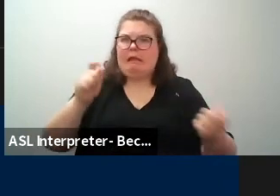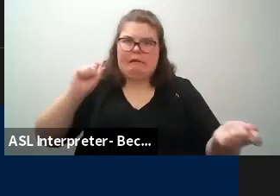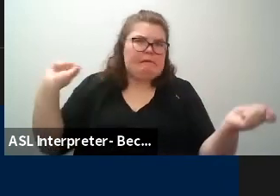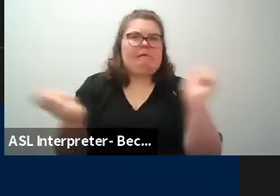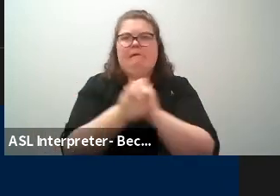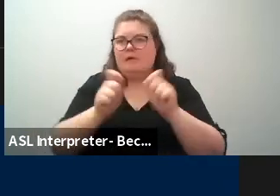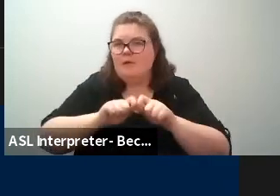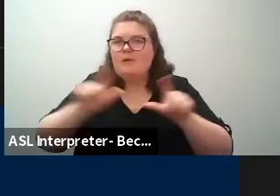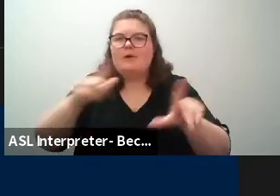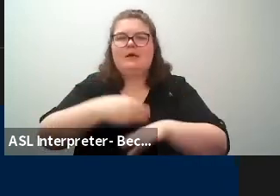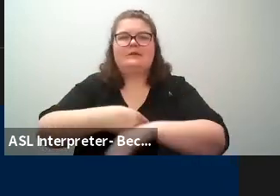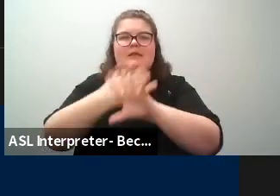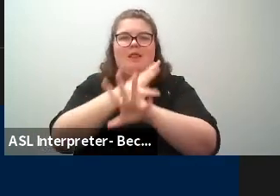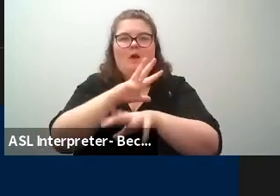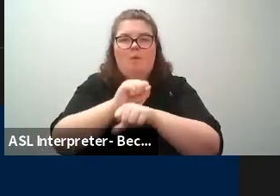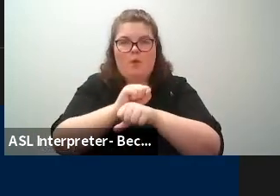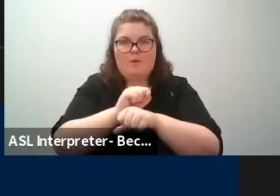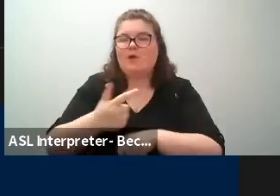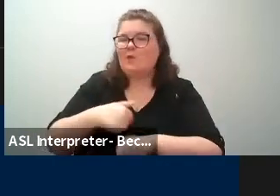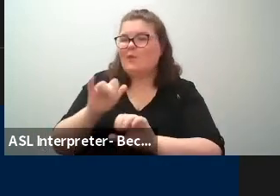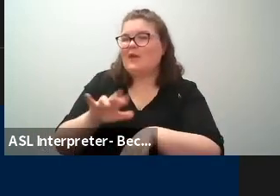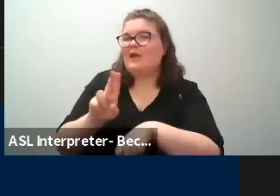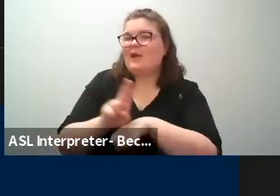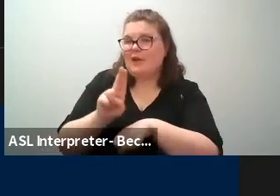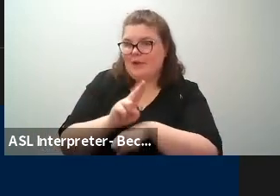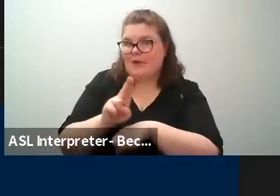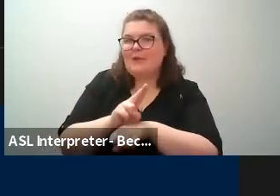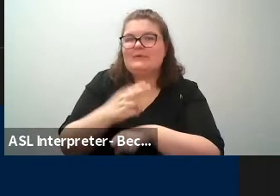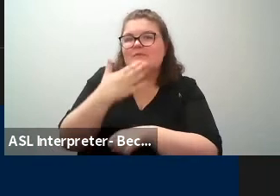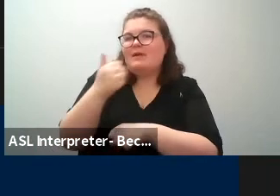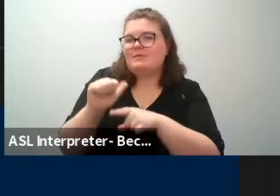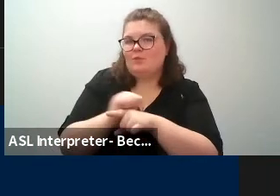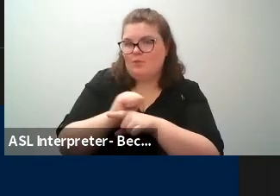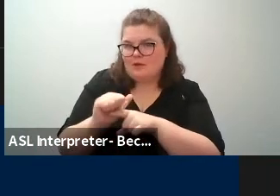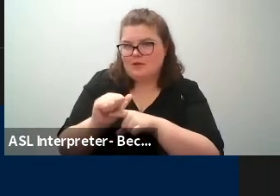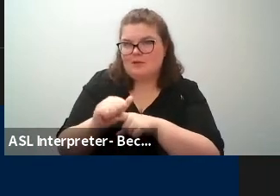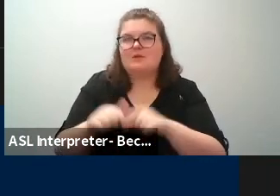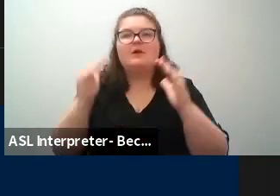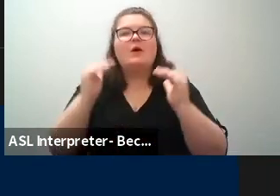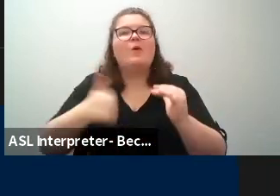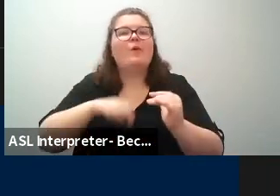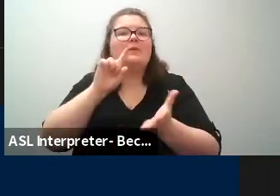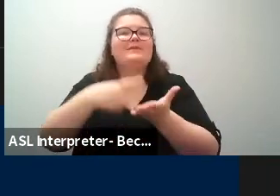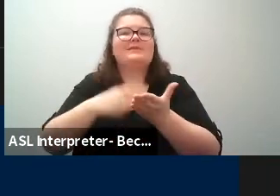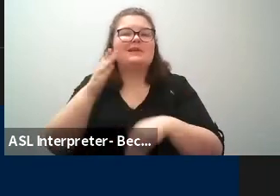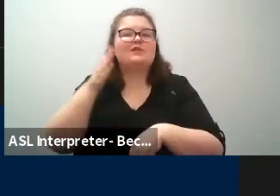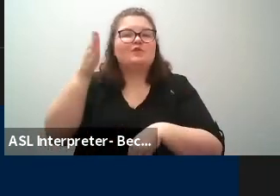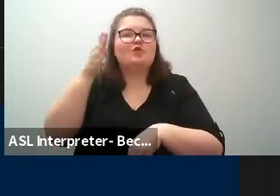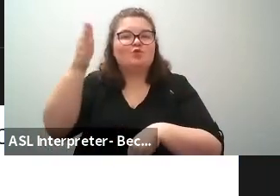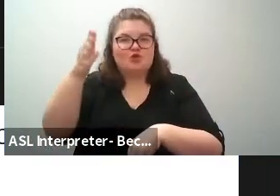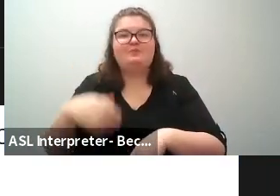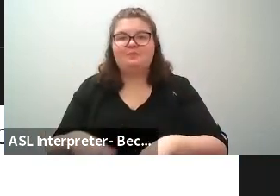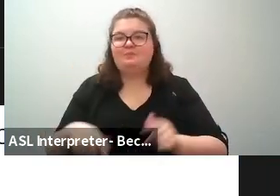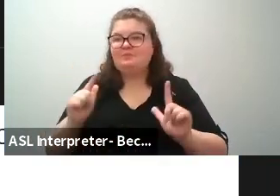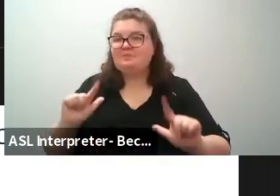system-wide, and how we were able to utilize some health literacy best practices. And then we'll talk about some future directions. Next slide,